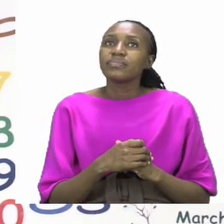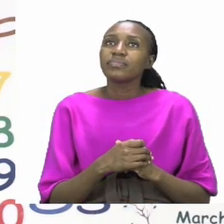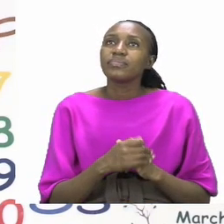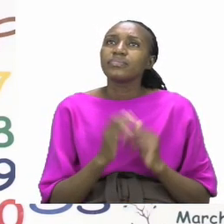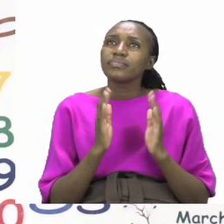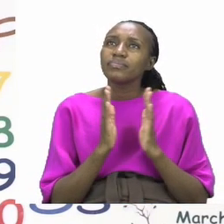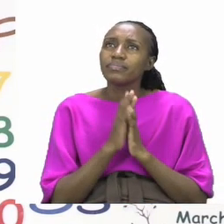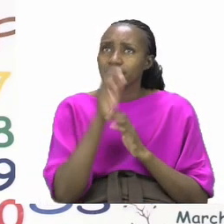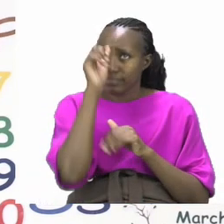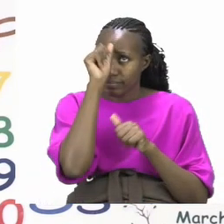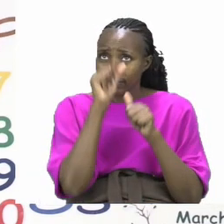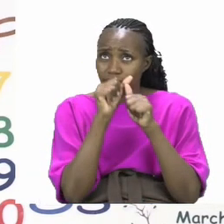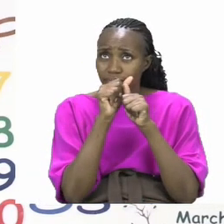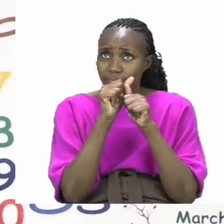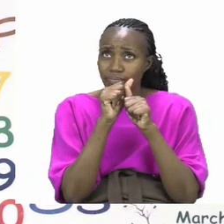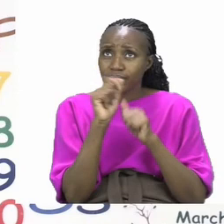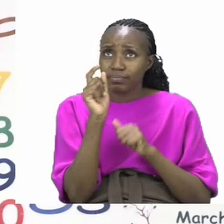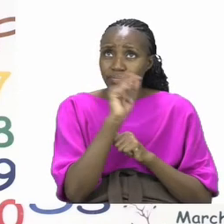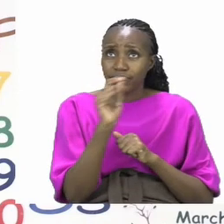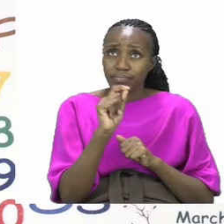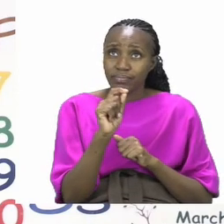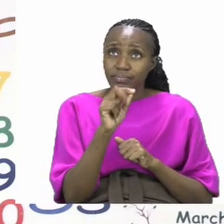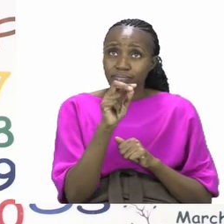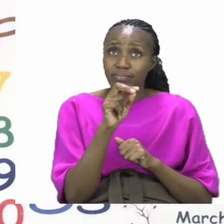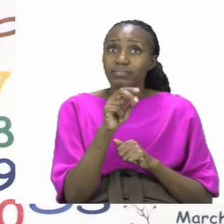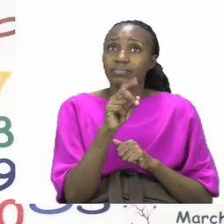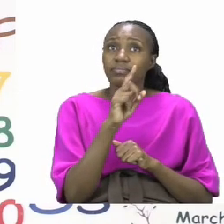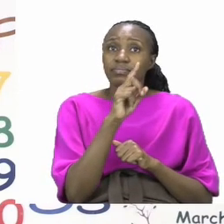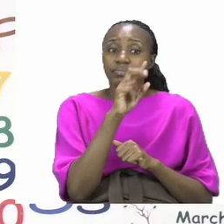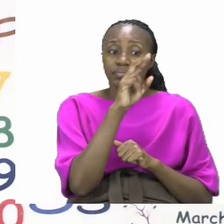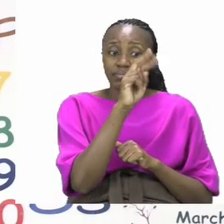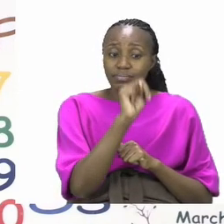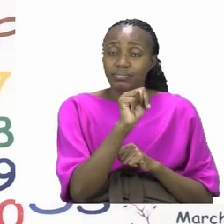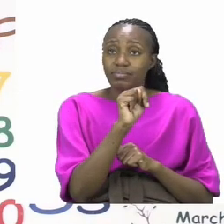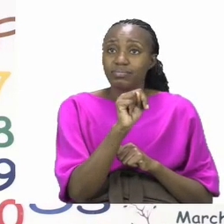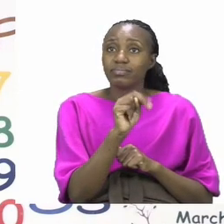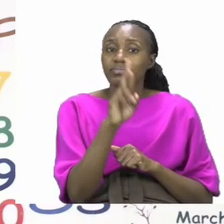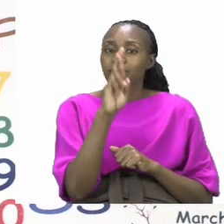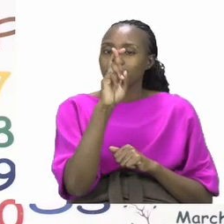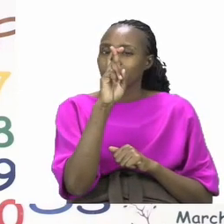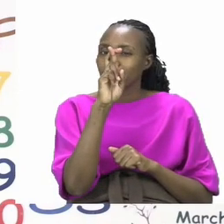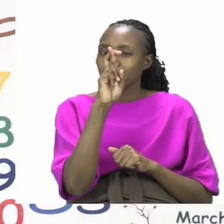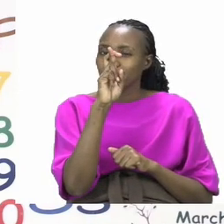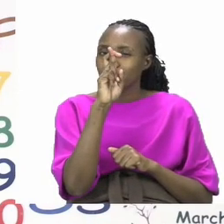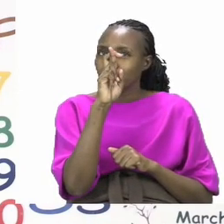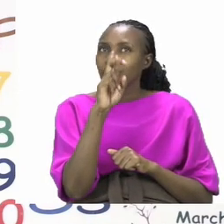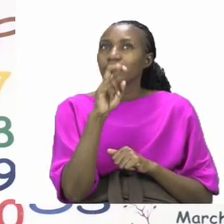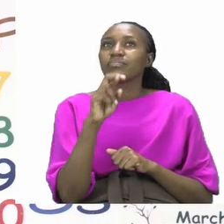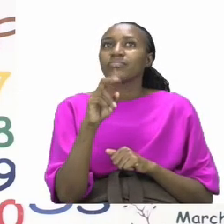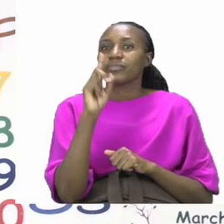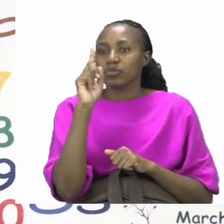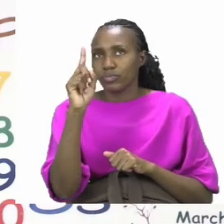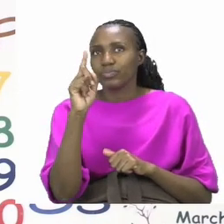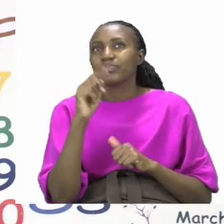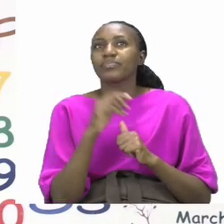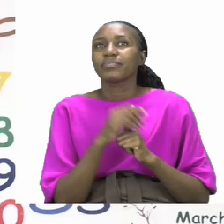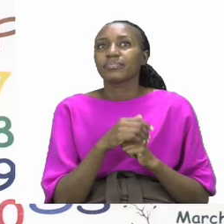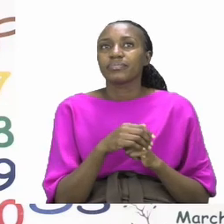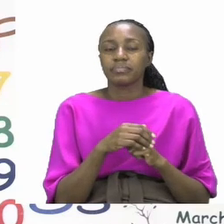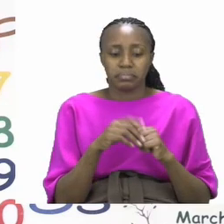put the Namibian dollar sign and the one in the middle. The next one that you're going to